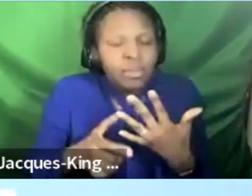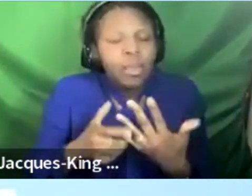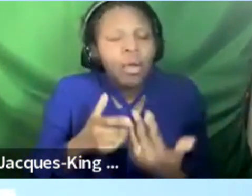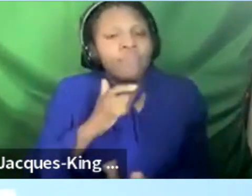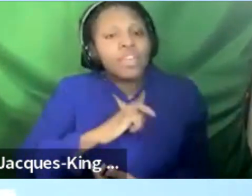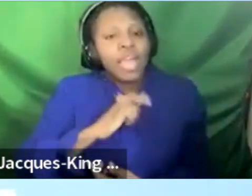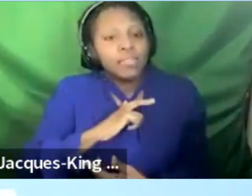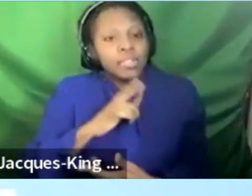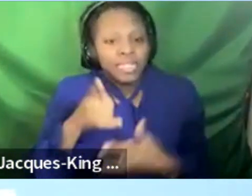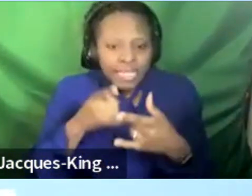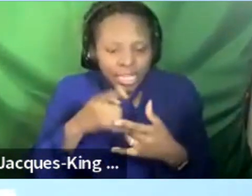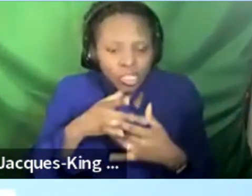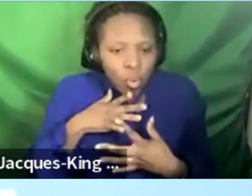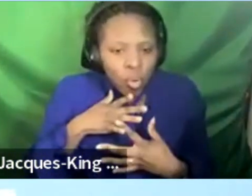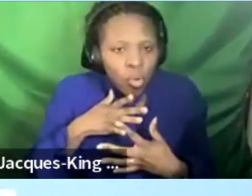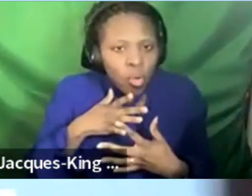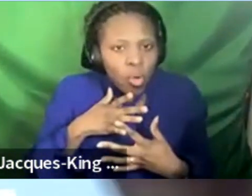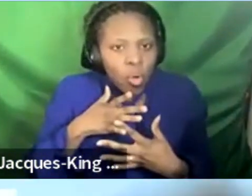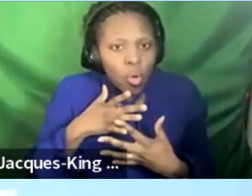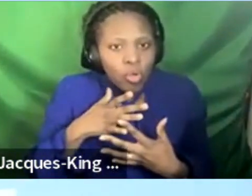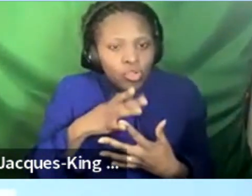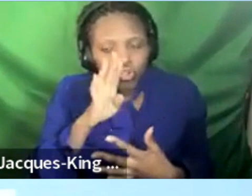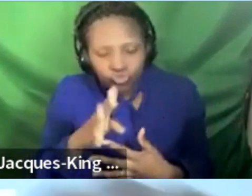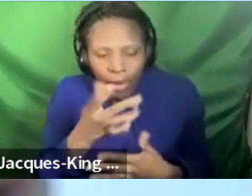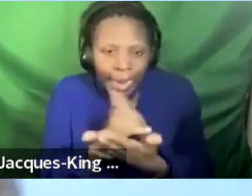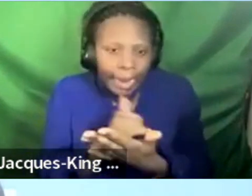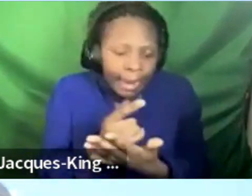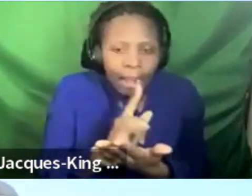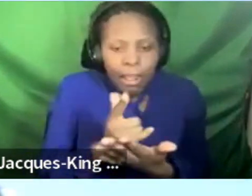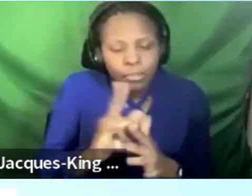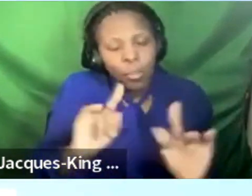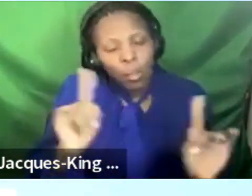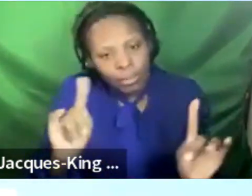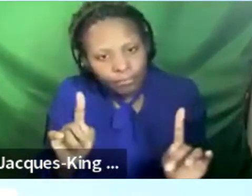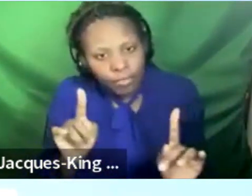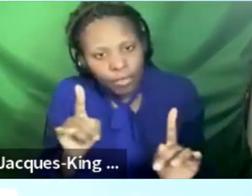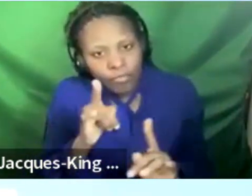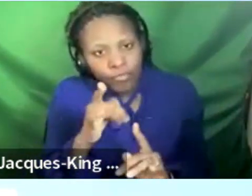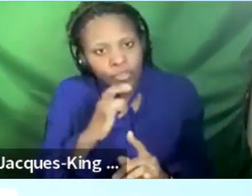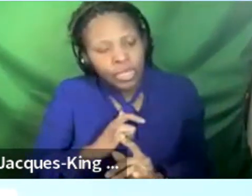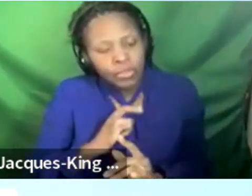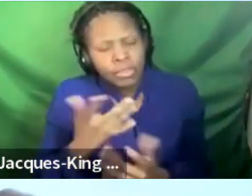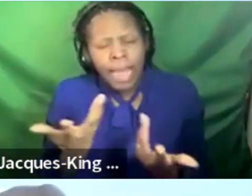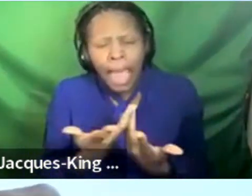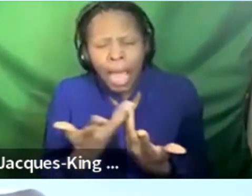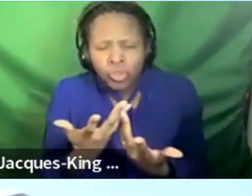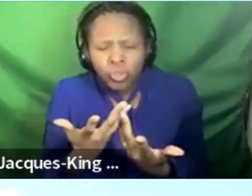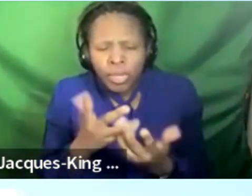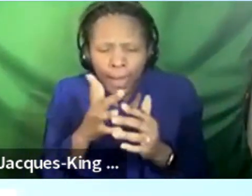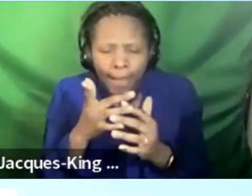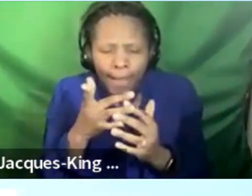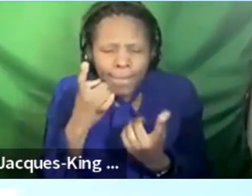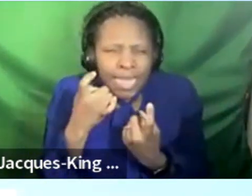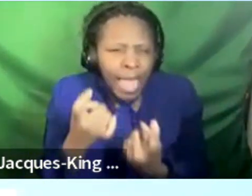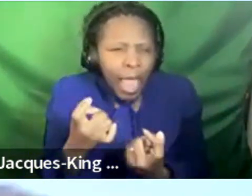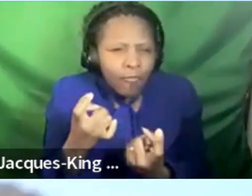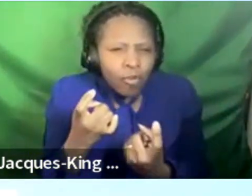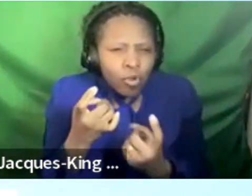about how to cast characters and the genders of the characters and the sexualities of the characters.